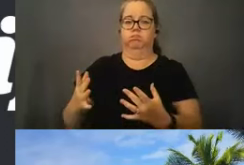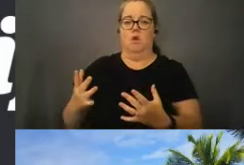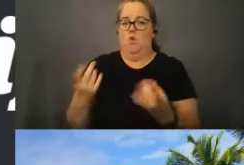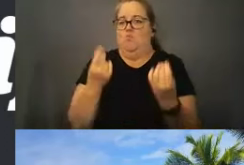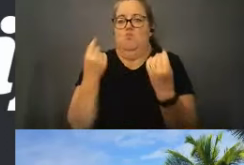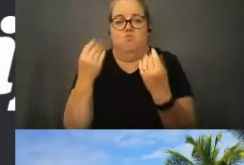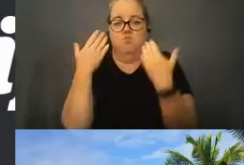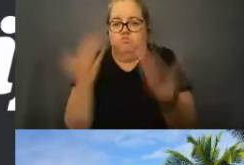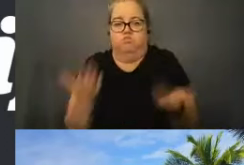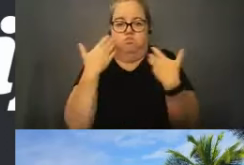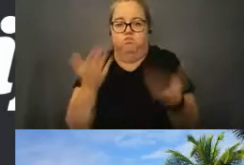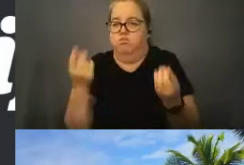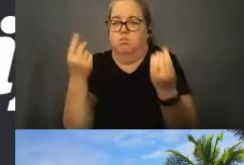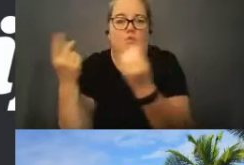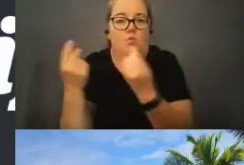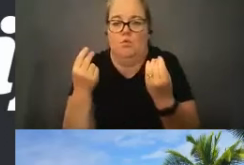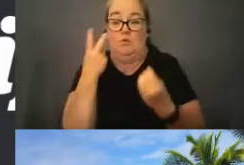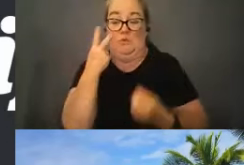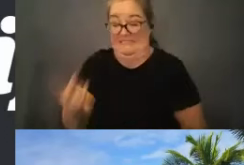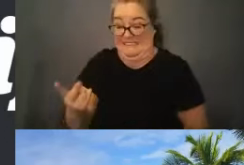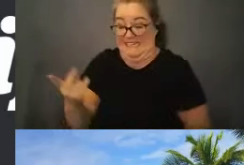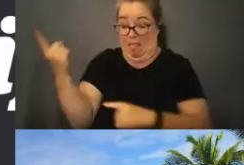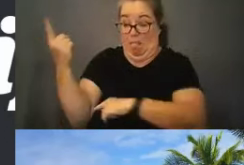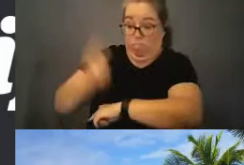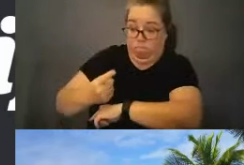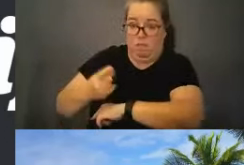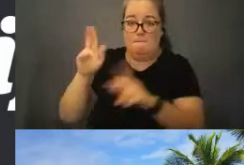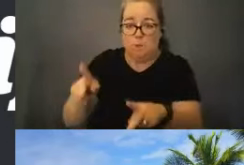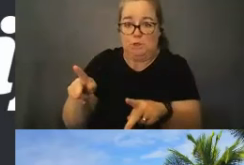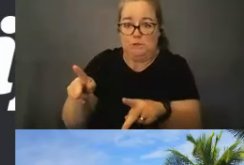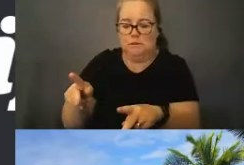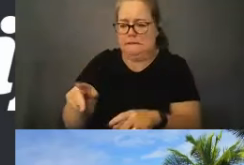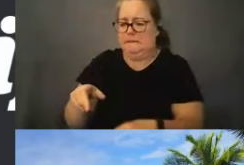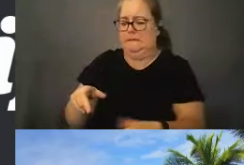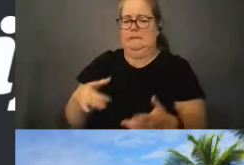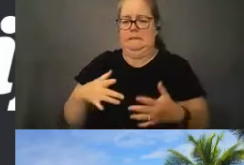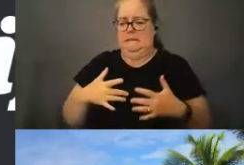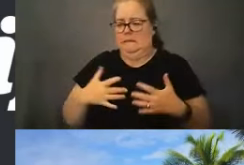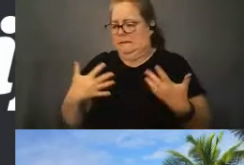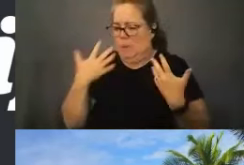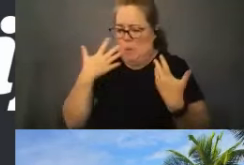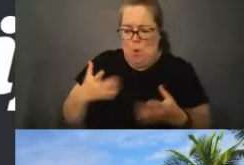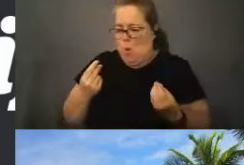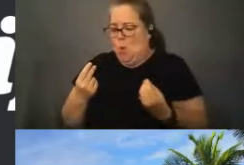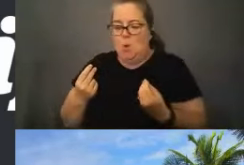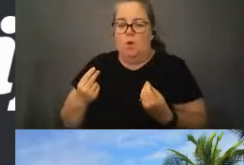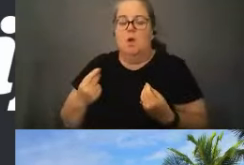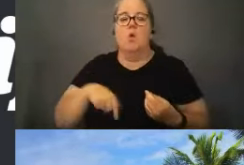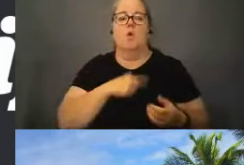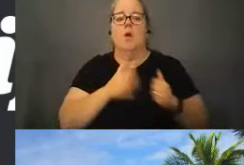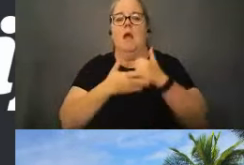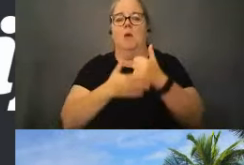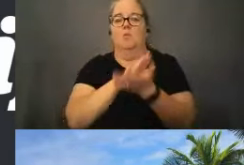So I'm hoping today you're going to get more comfortable with the steps that we follow, they're the